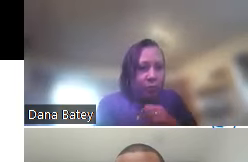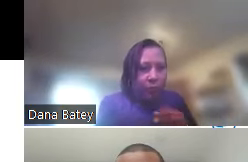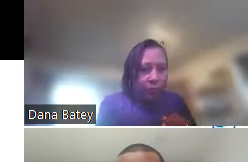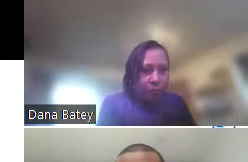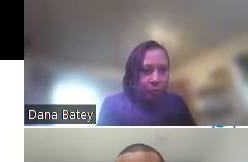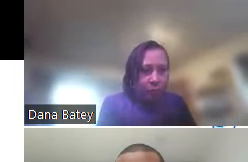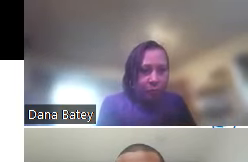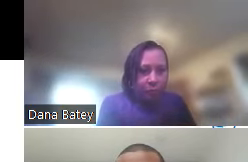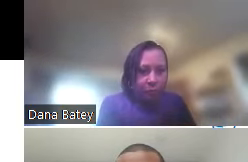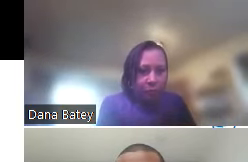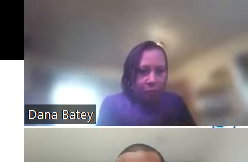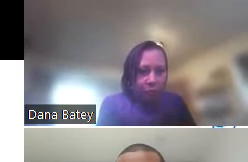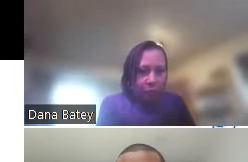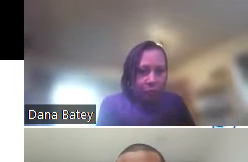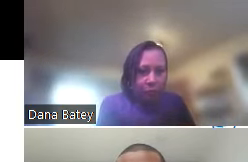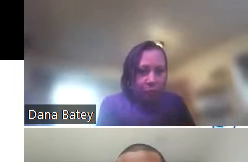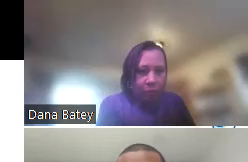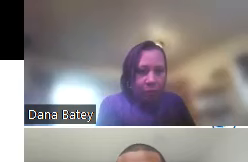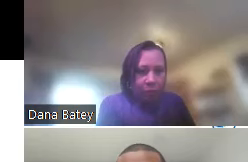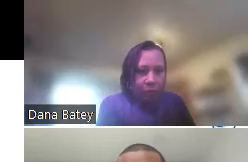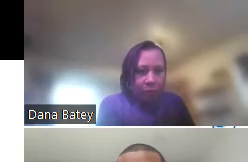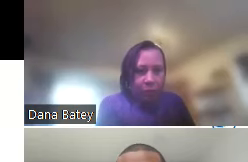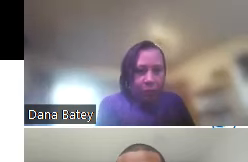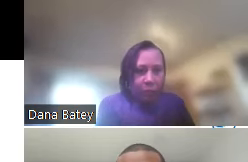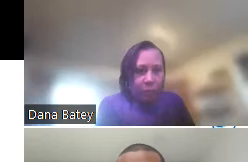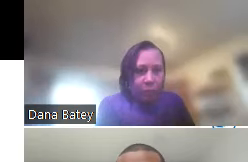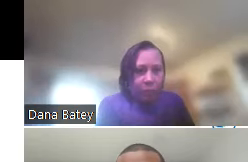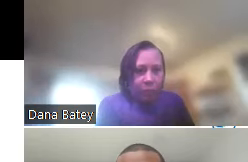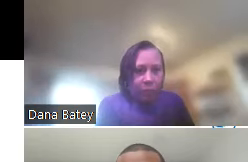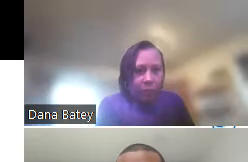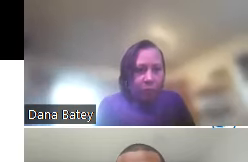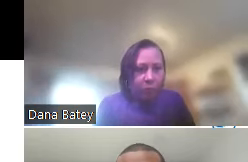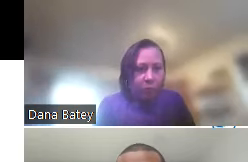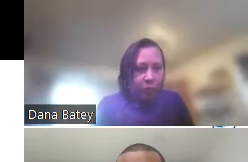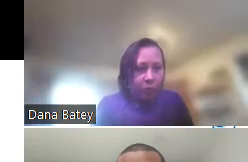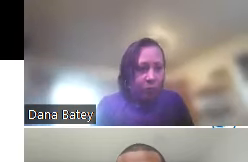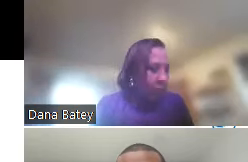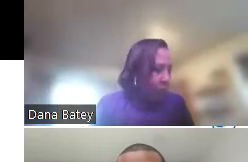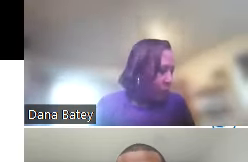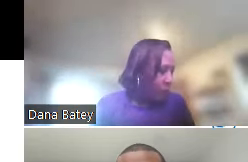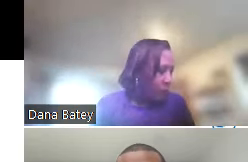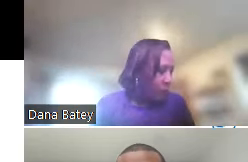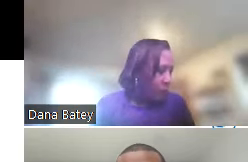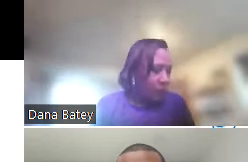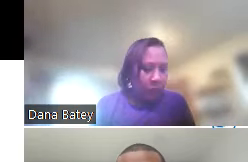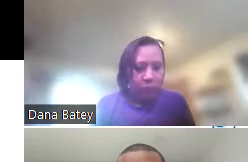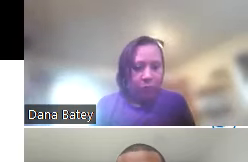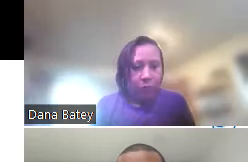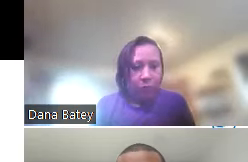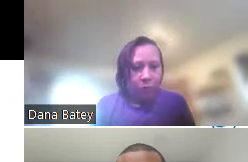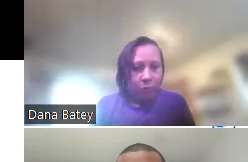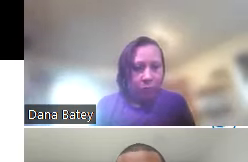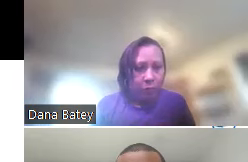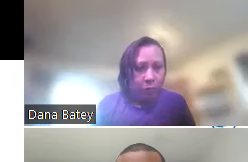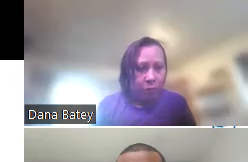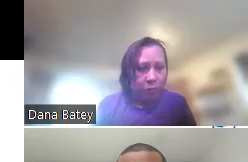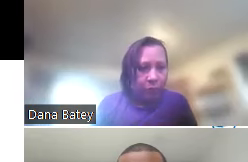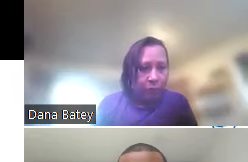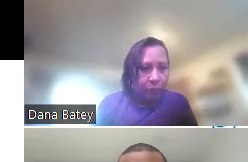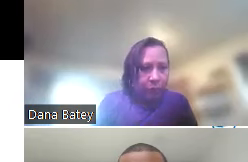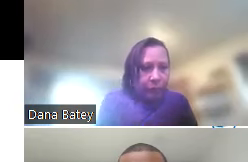and workforce to reduce health and healthcare disparities. So that's really a conversation around diversity, equity, and inclusion. Does